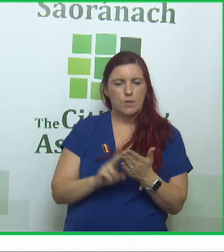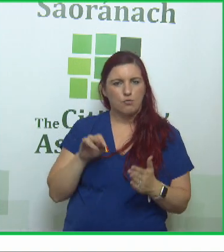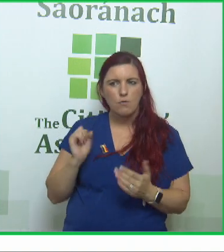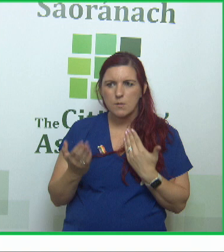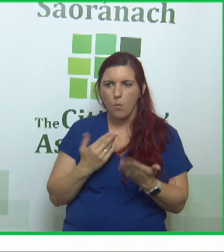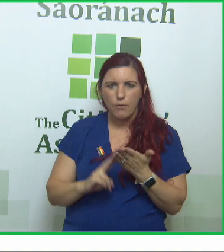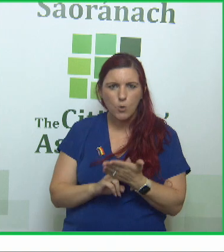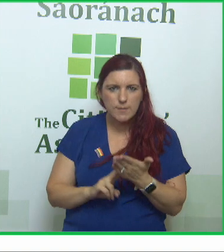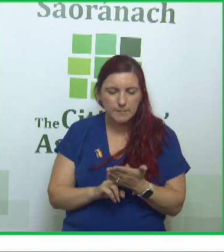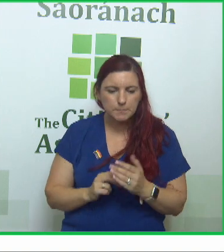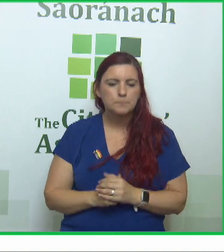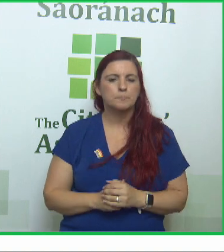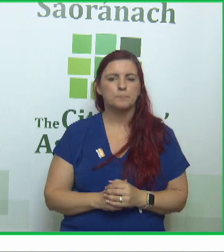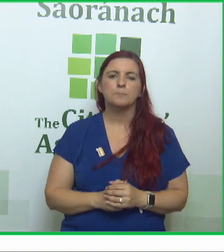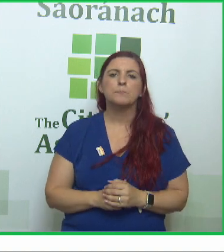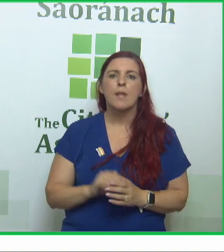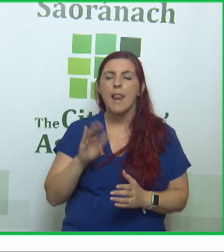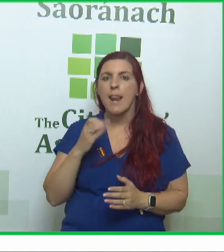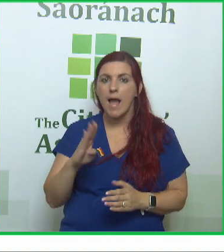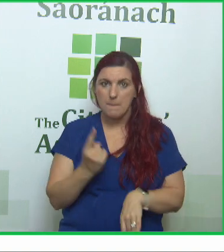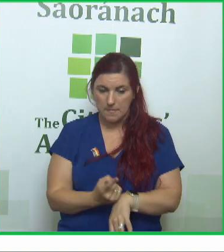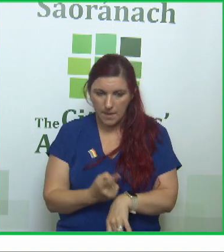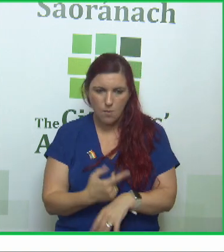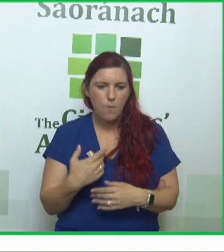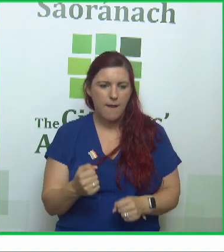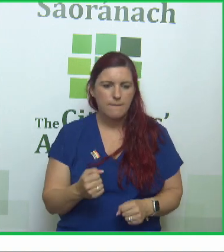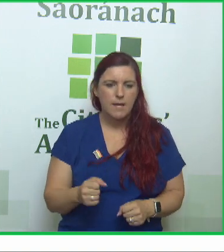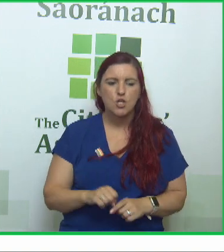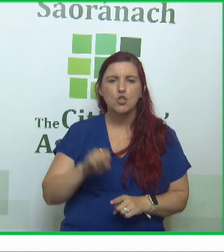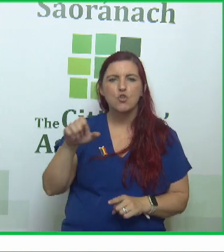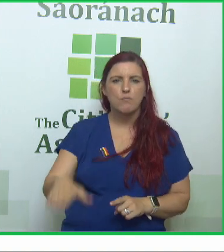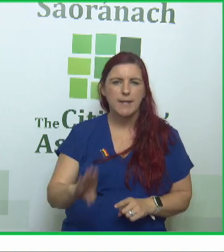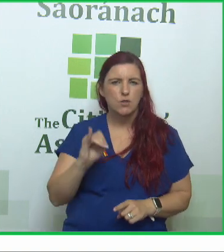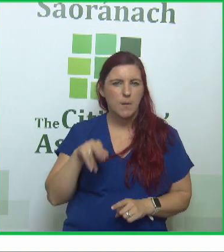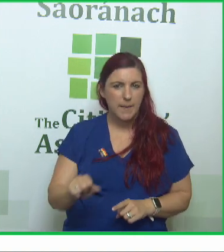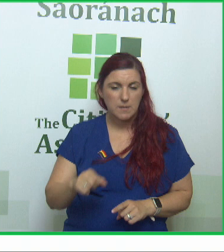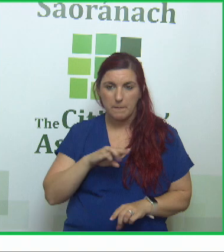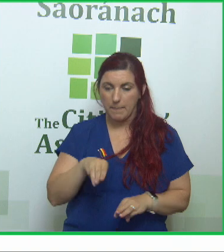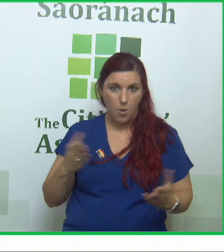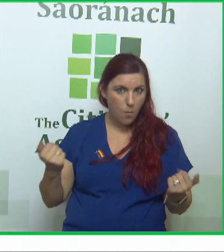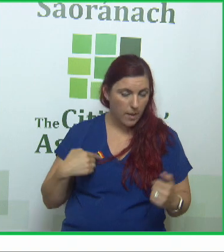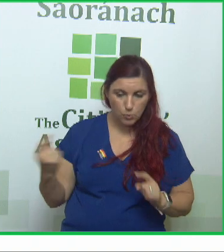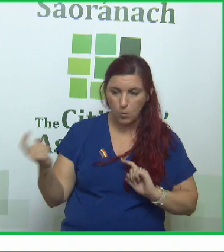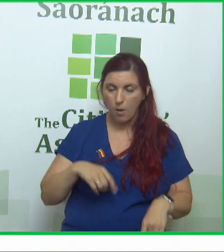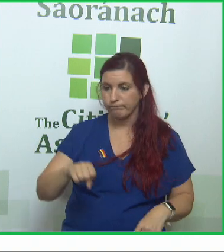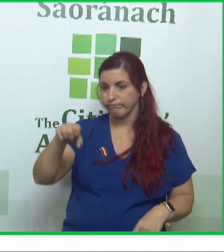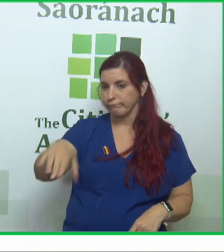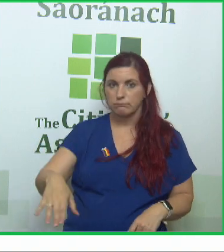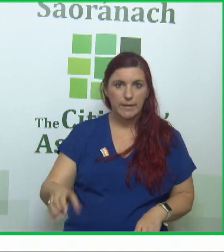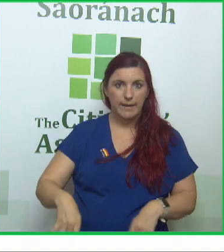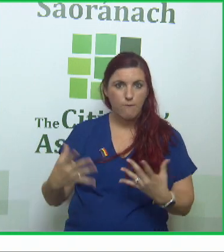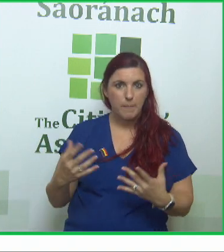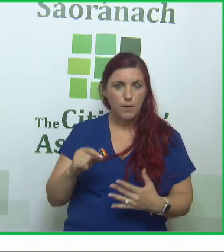they are using. With our lab on site, we have surrender bins that people are welcome to come to the HSE tent and surrender.